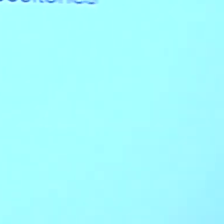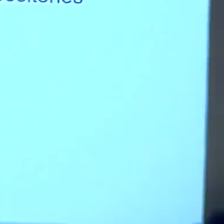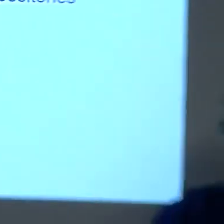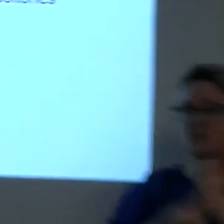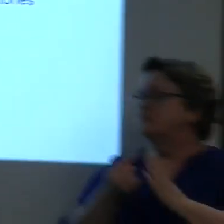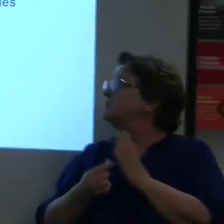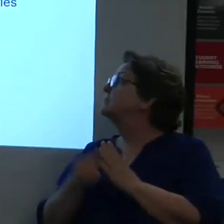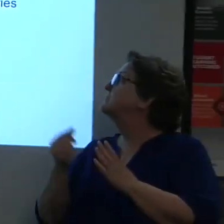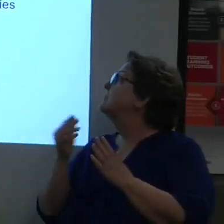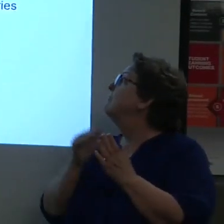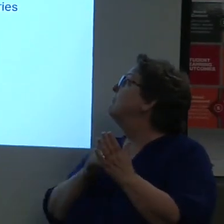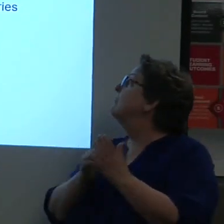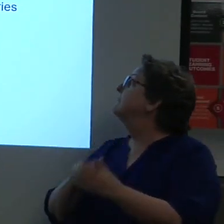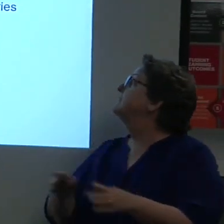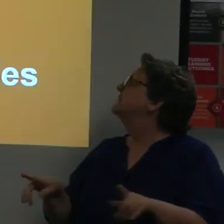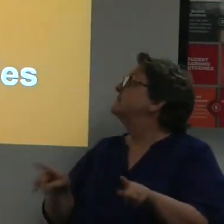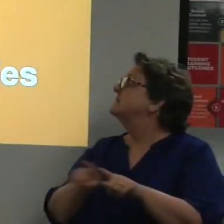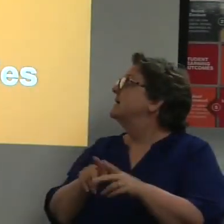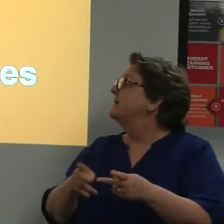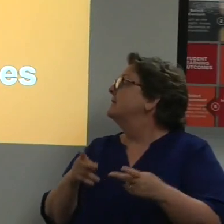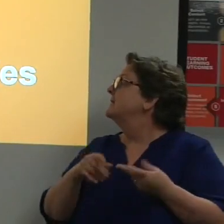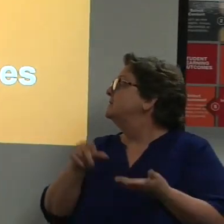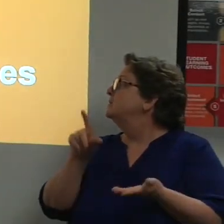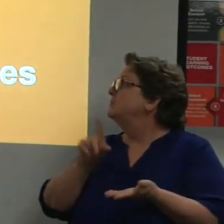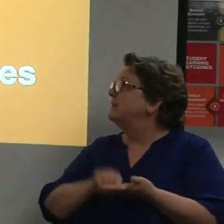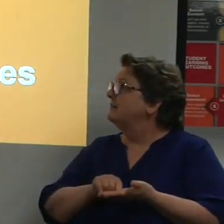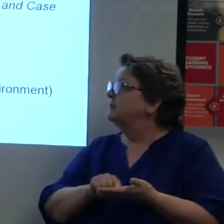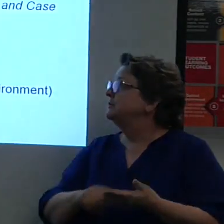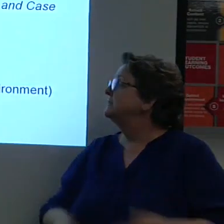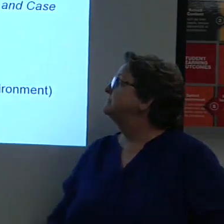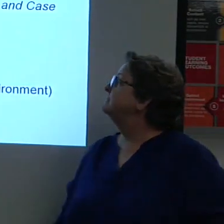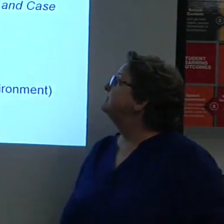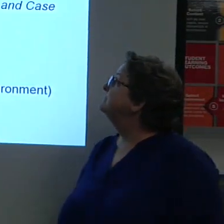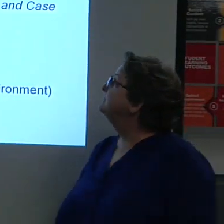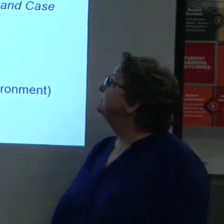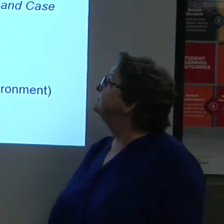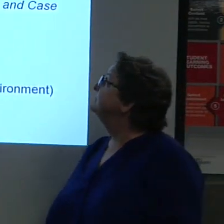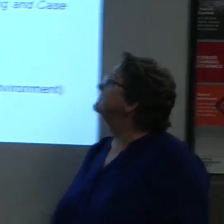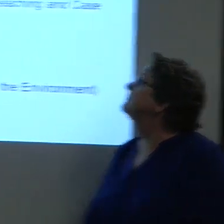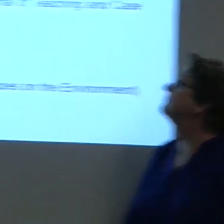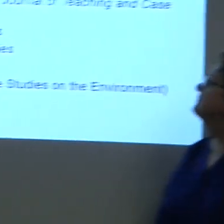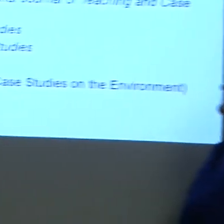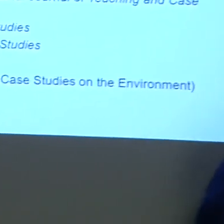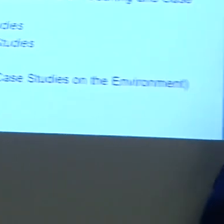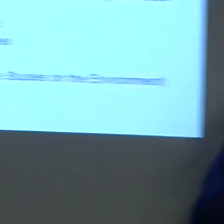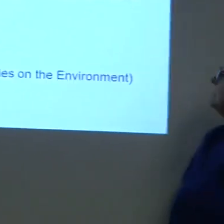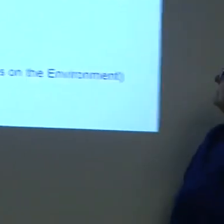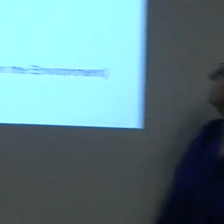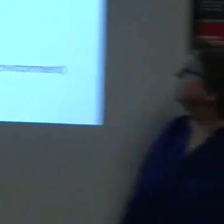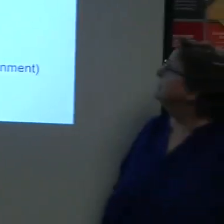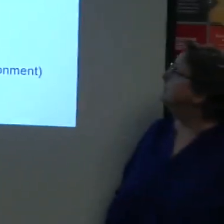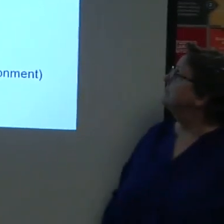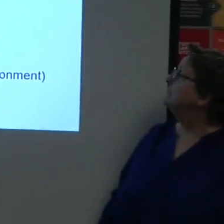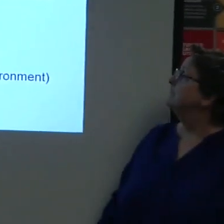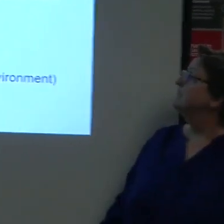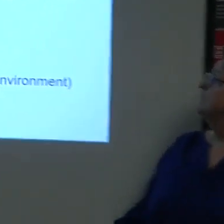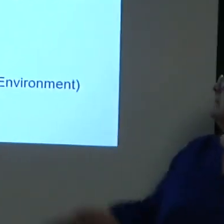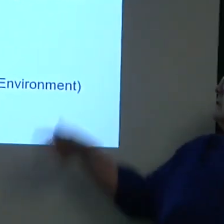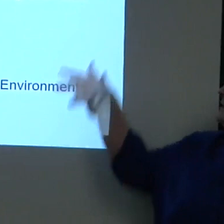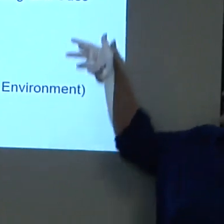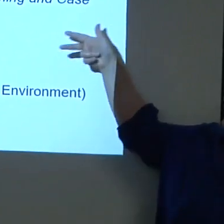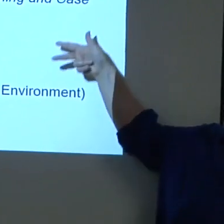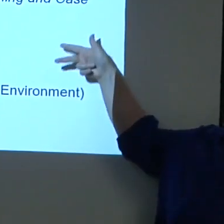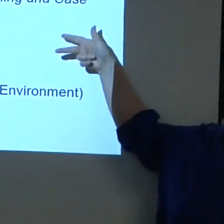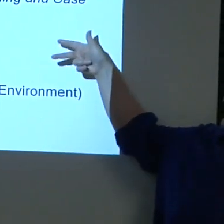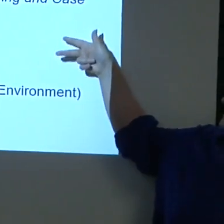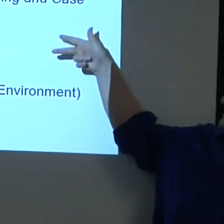same places to publish them. So that's why I'll talk about them together. So some of them are really just, these are all 3